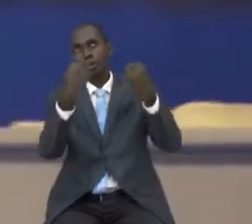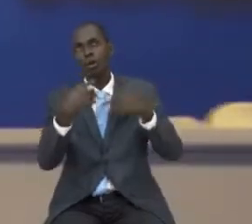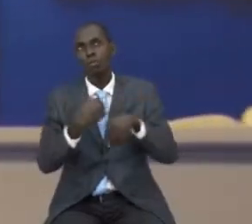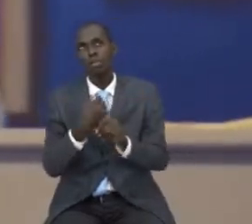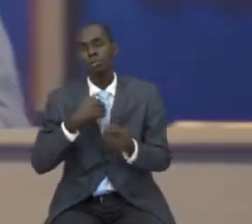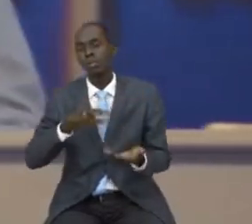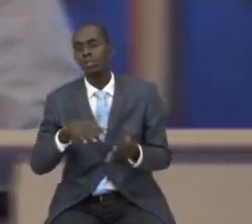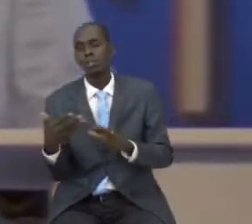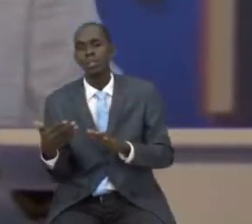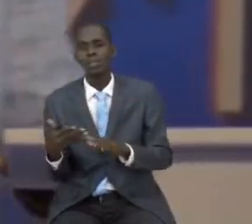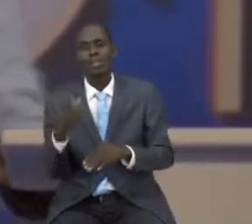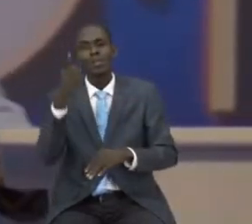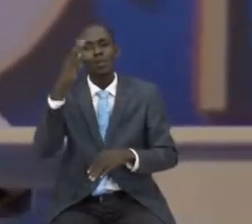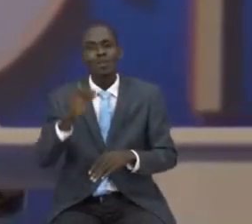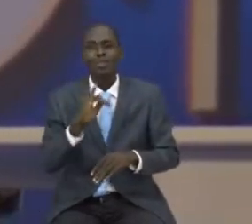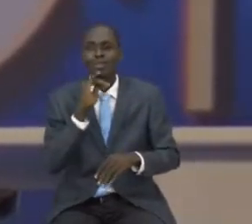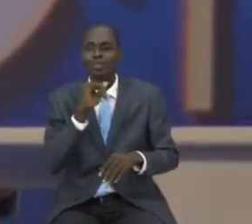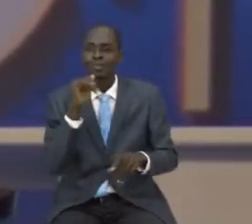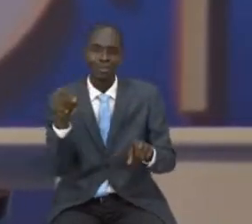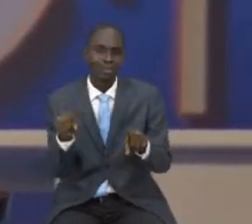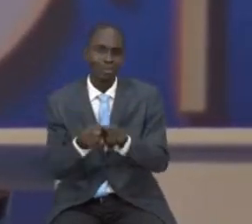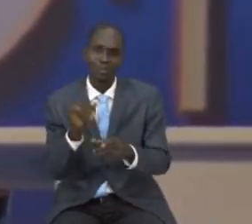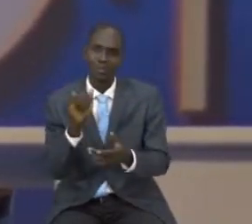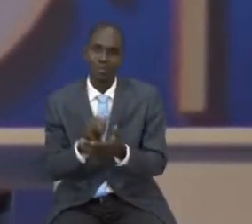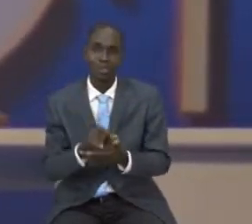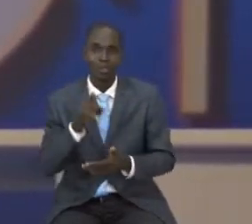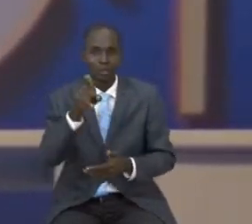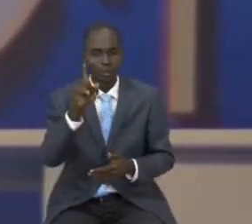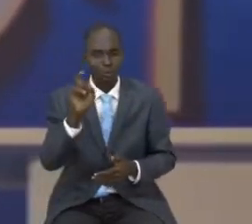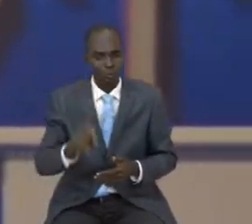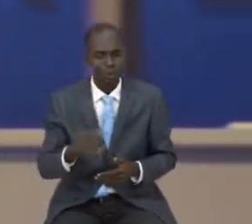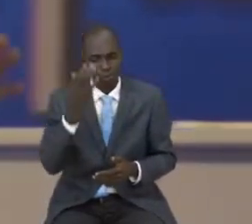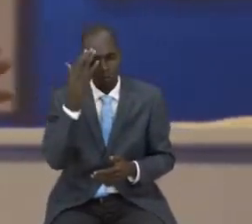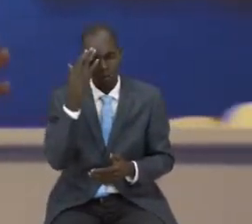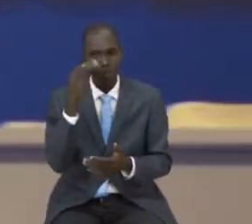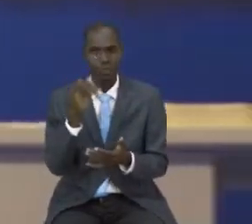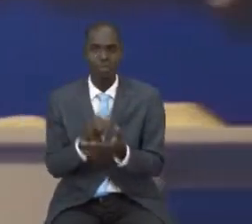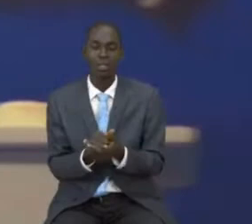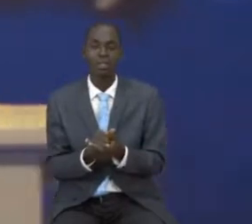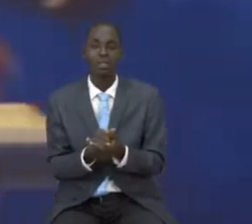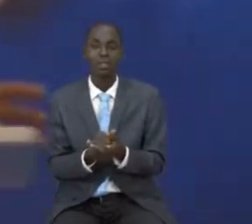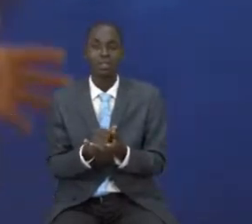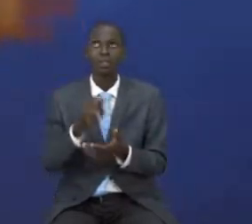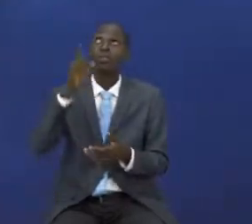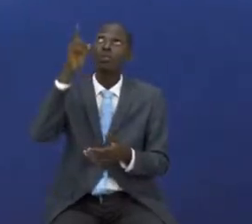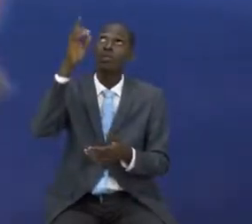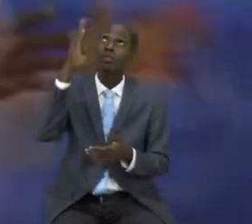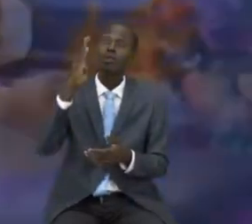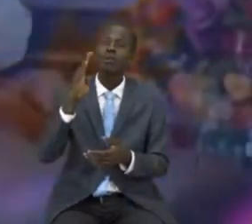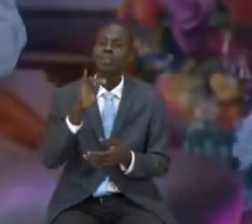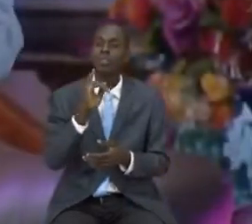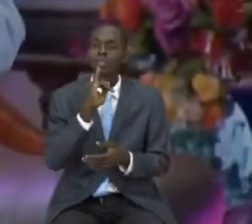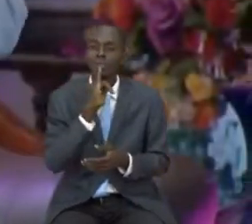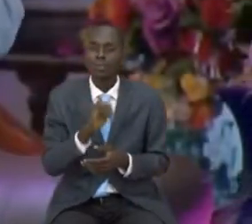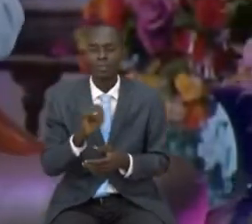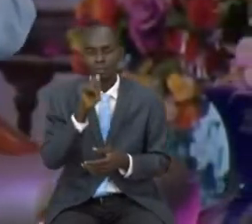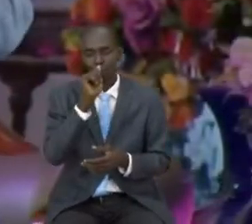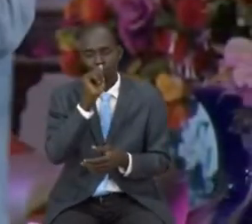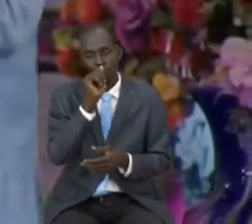die. God is not like that. You should know that. God is